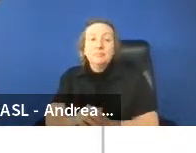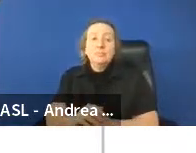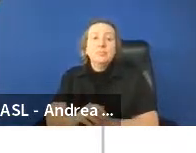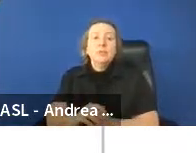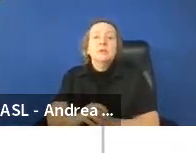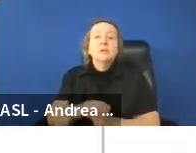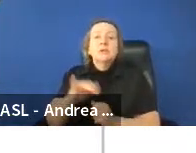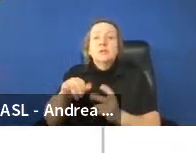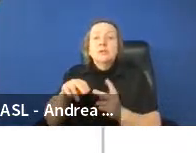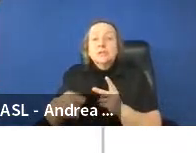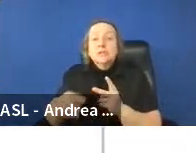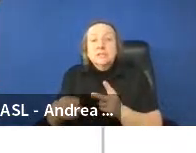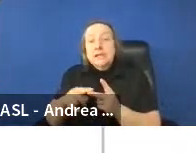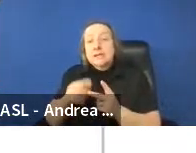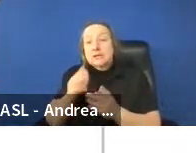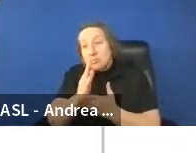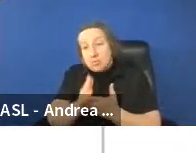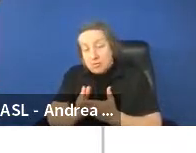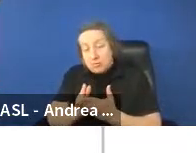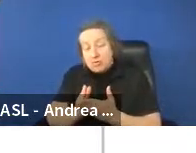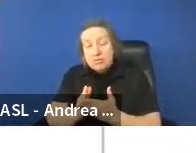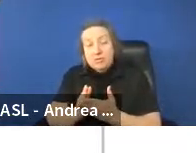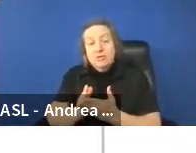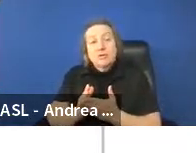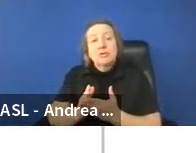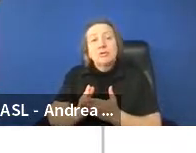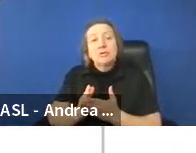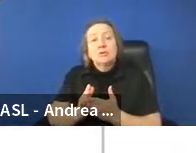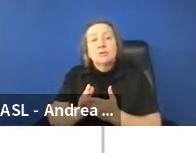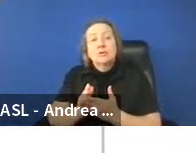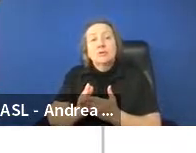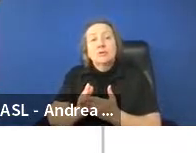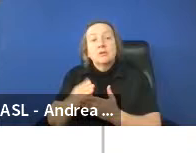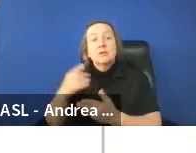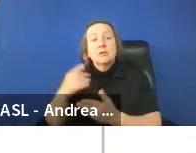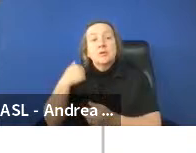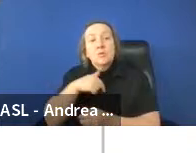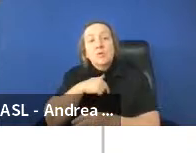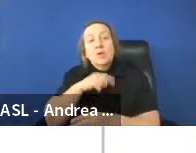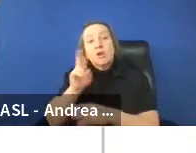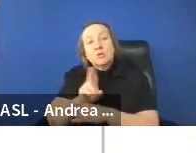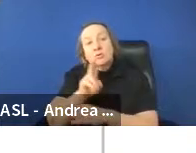The second part of that is that we are using